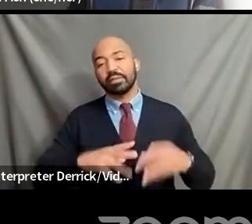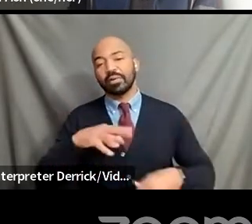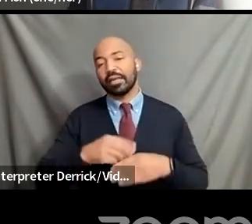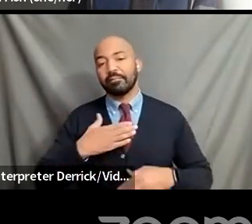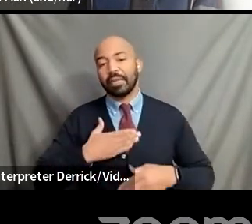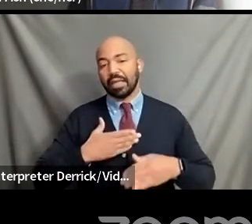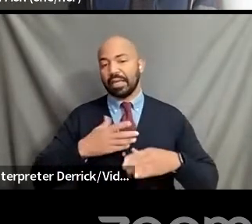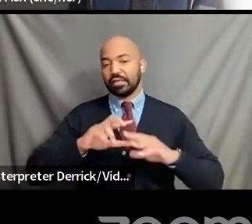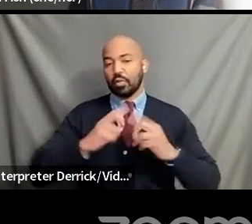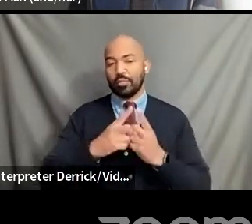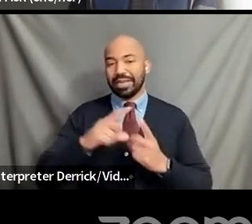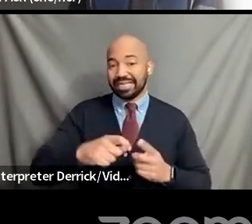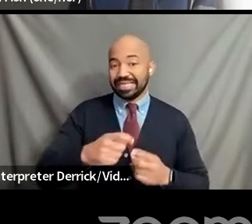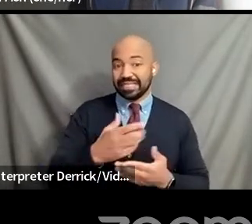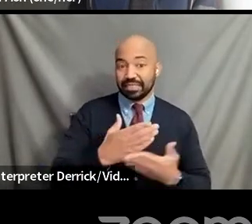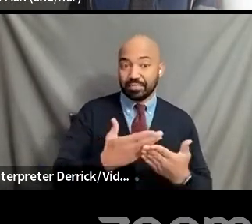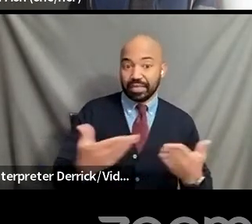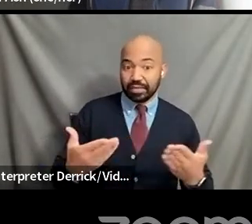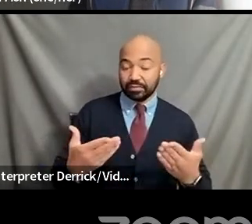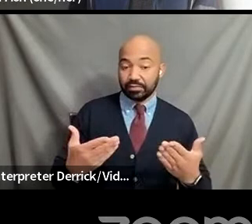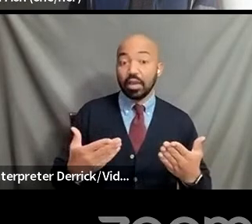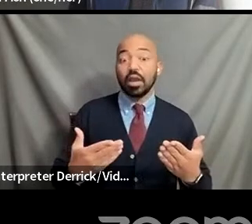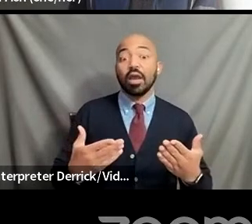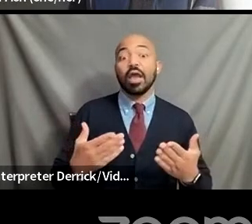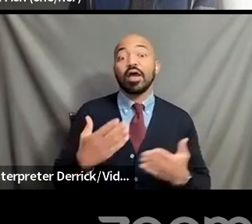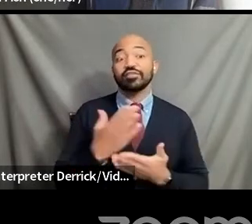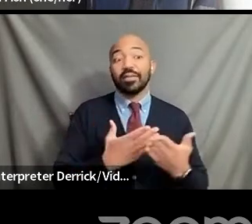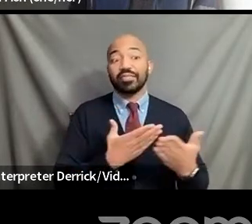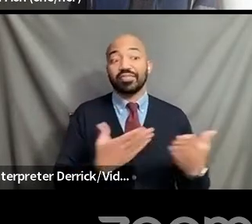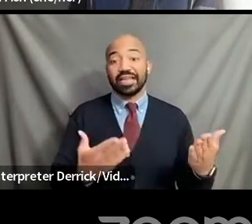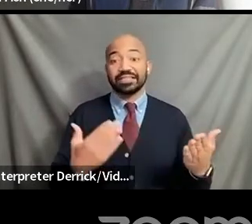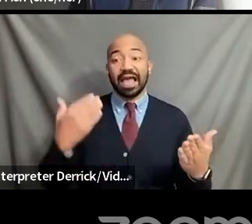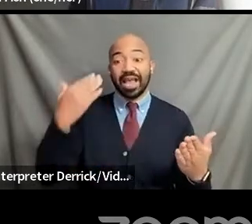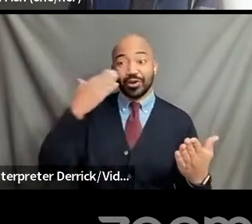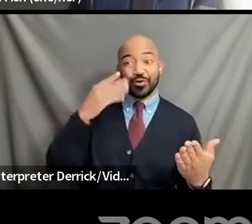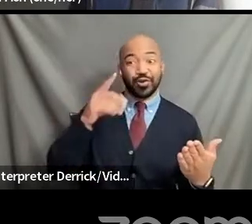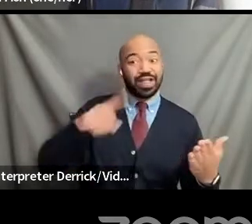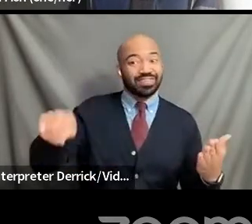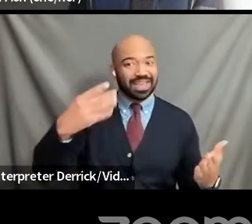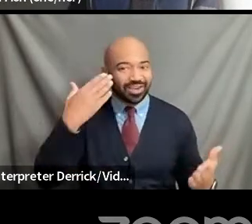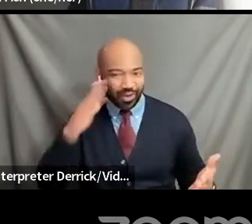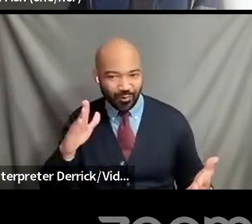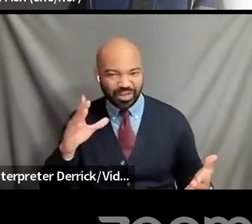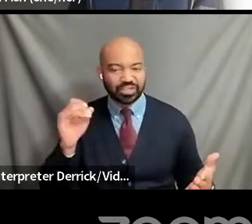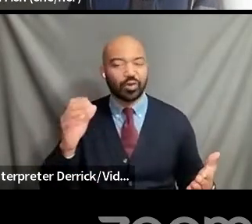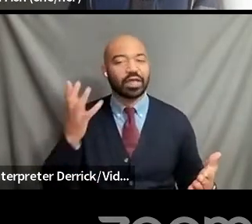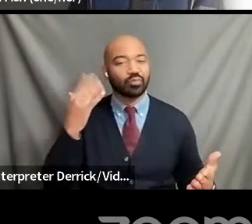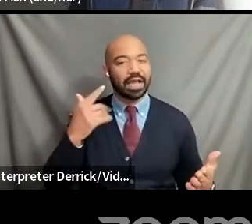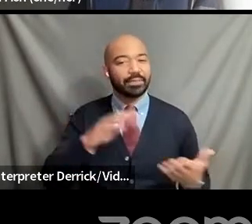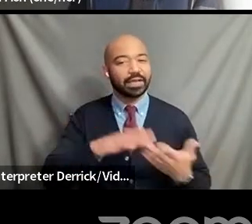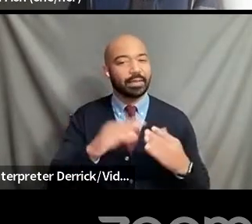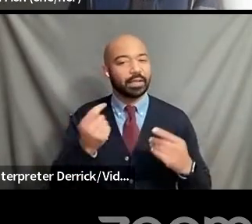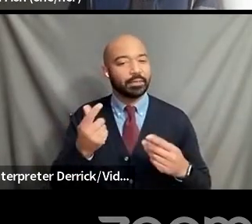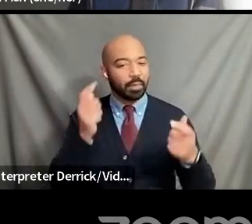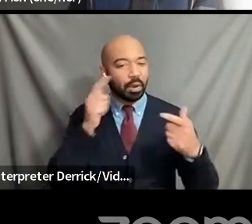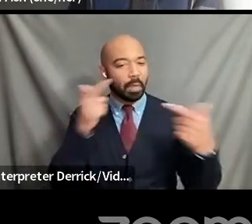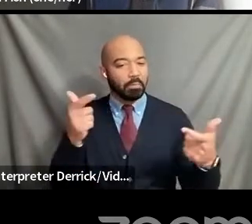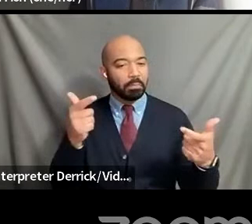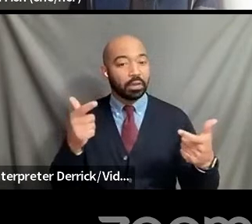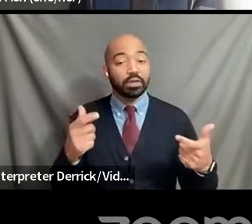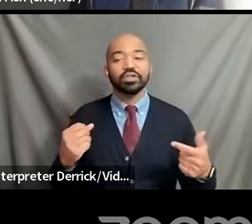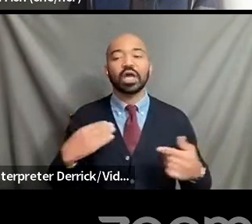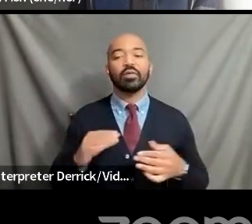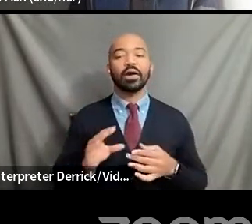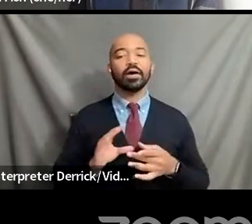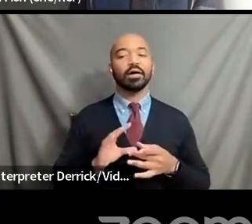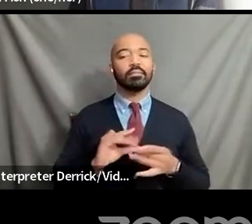certain things, and there's things that I knew that they didn't know. And so this is where the arrogant part would come in, where, I would mention something that I knew